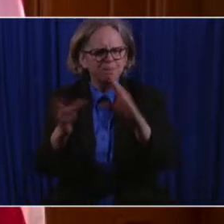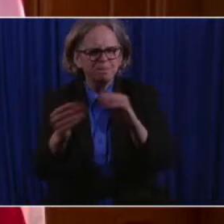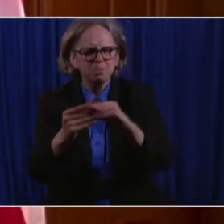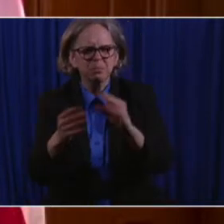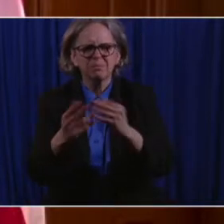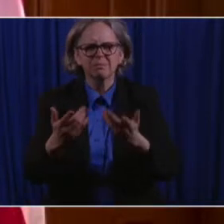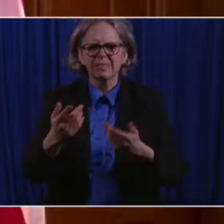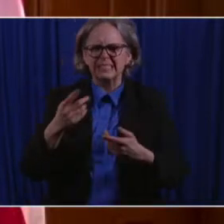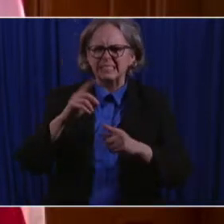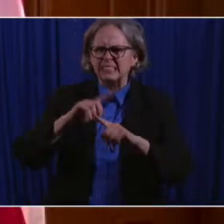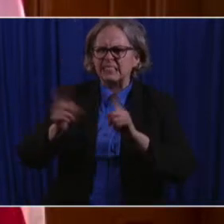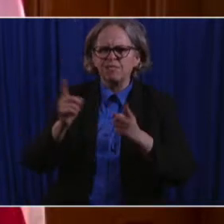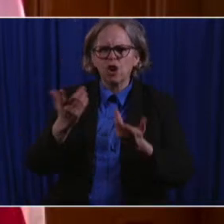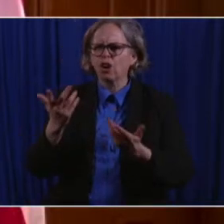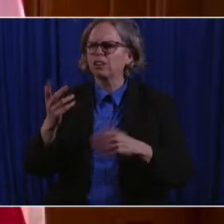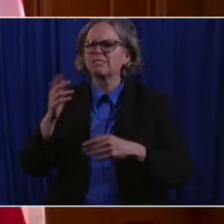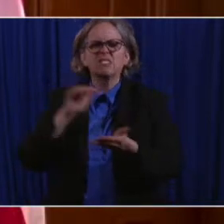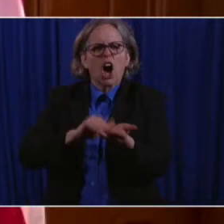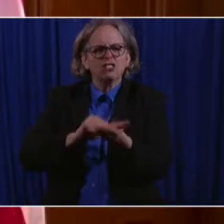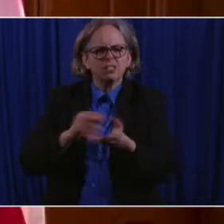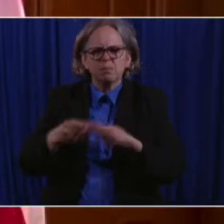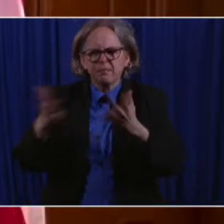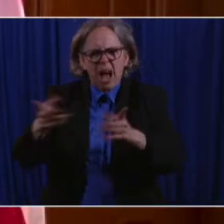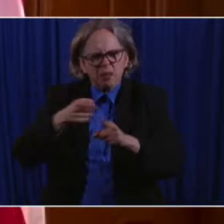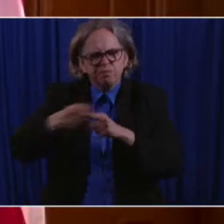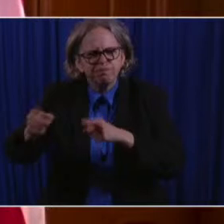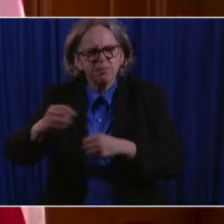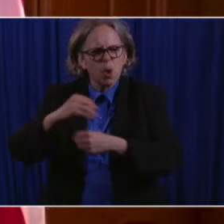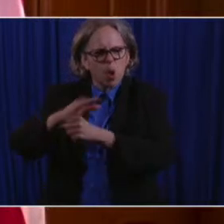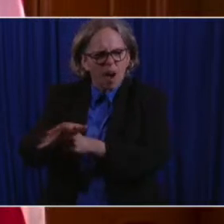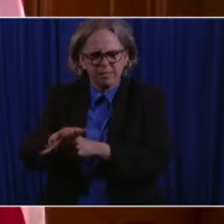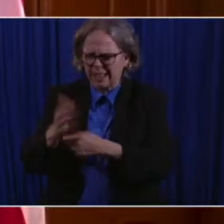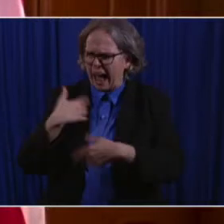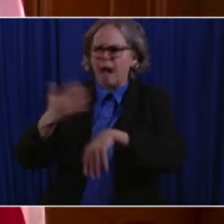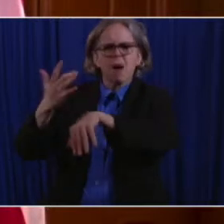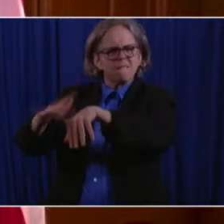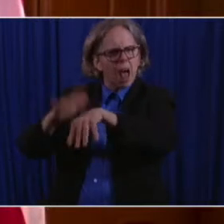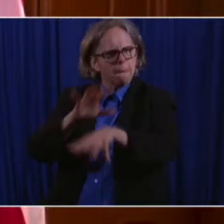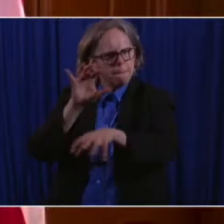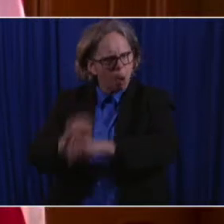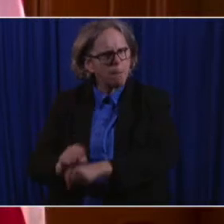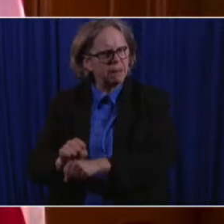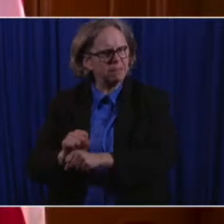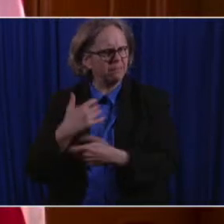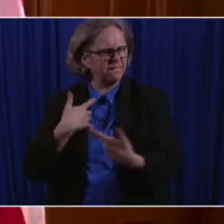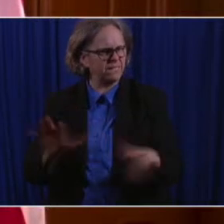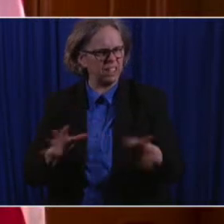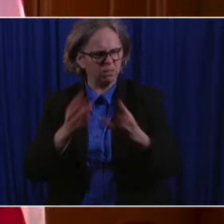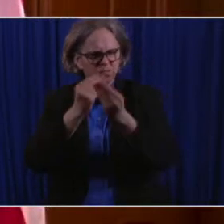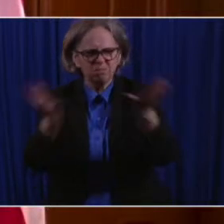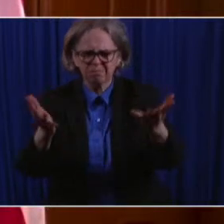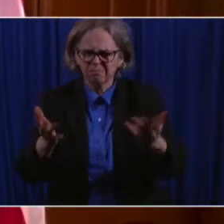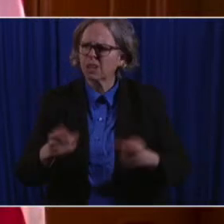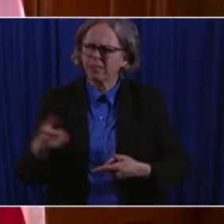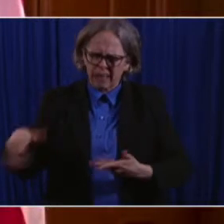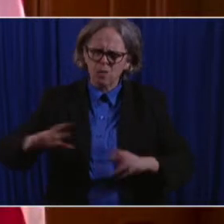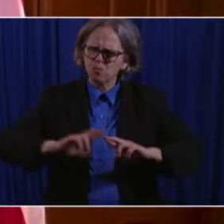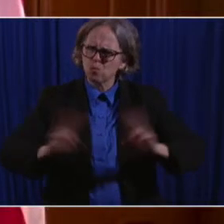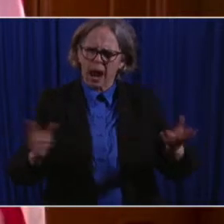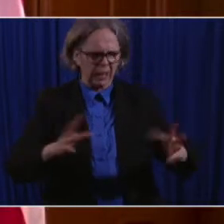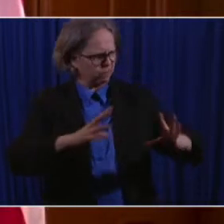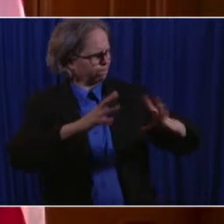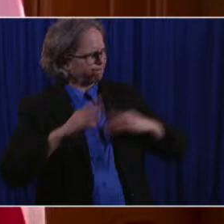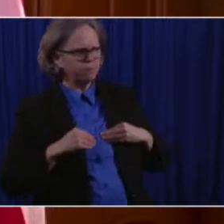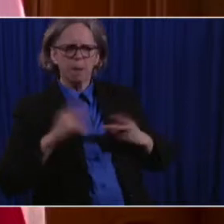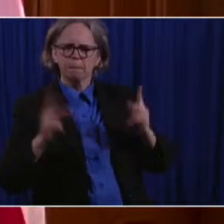currently eligible groups could schedule Ohioans 16 years of age and older for these appointments. So we